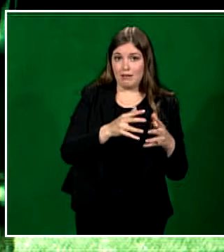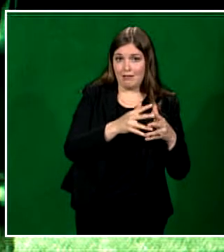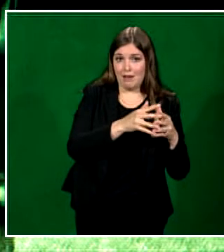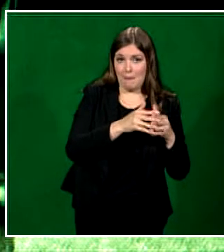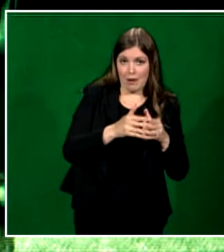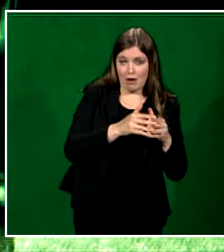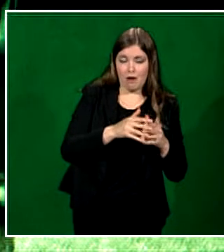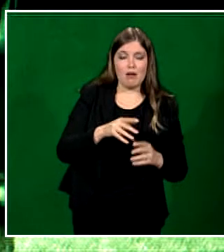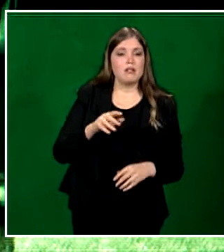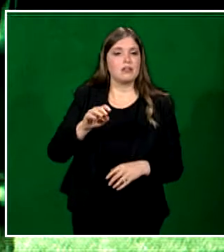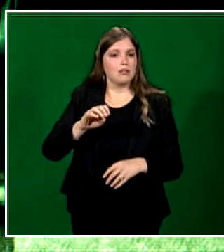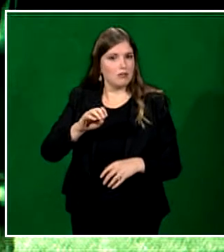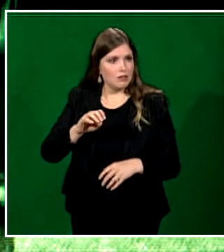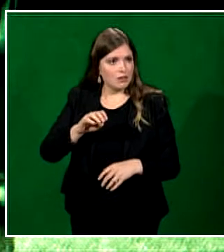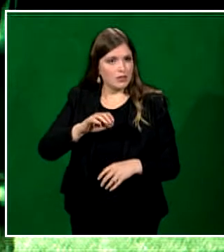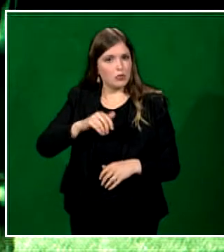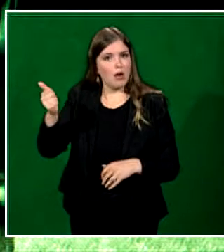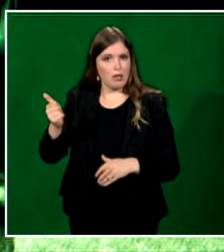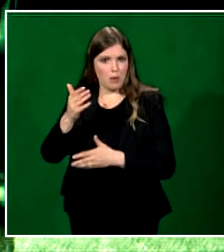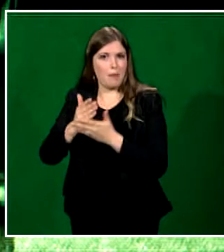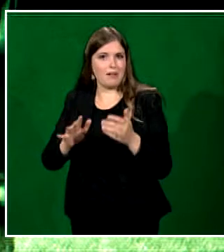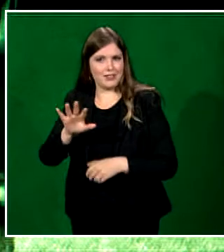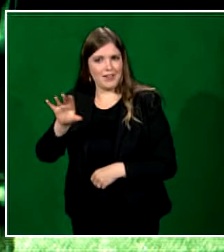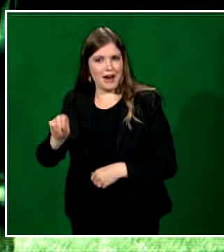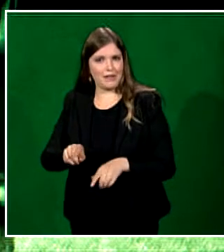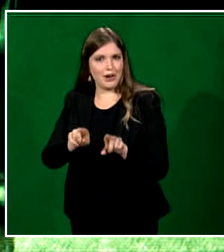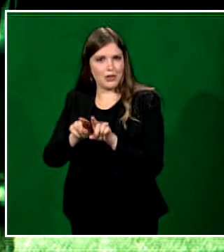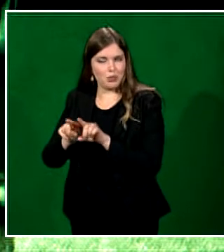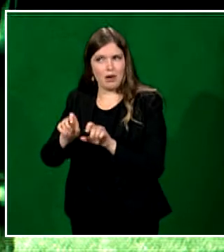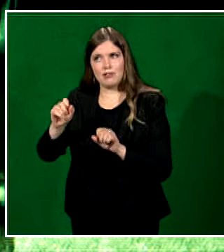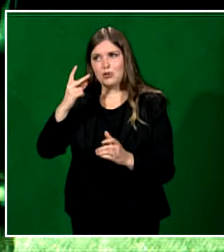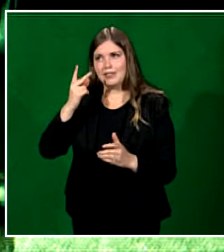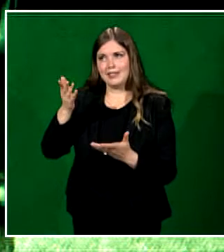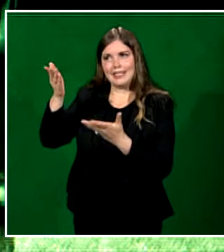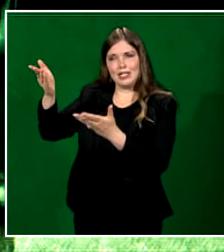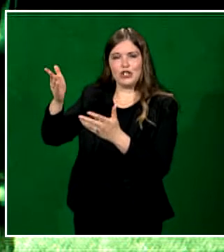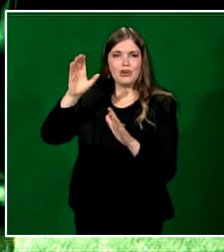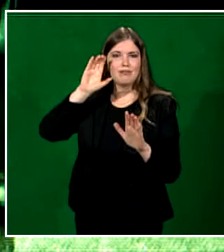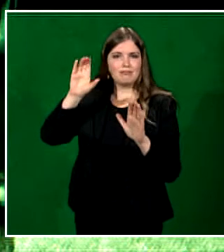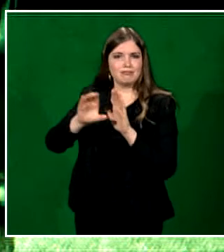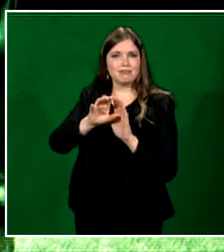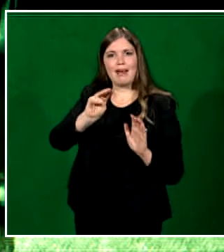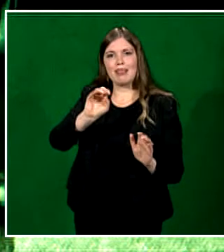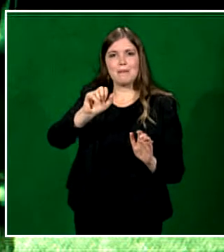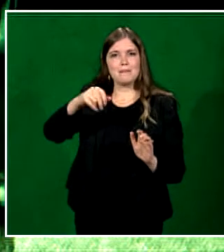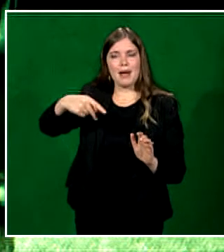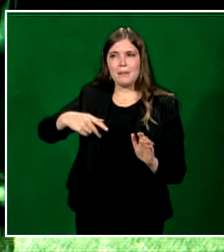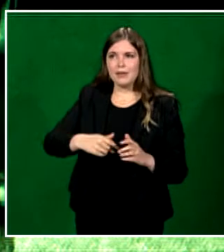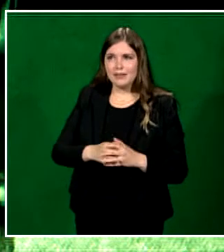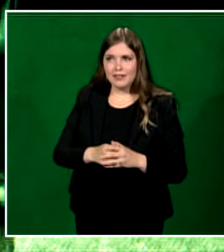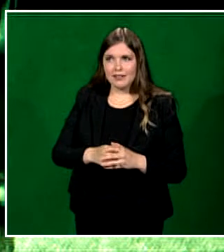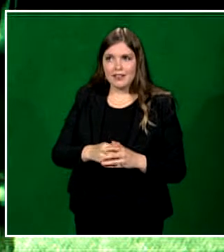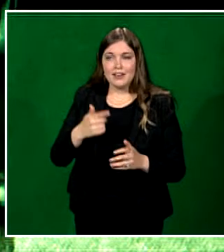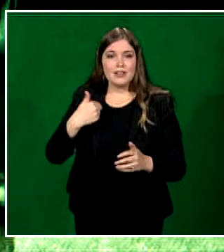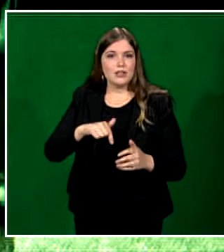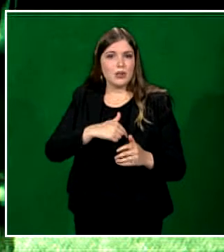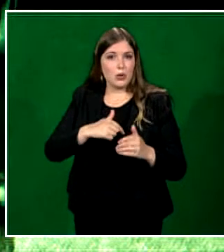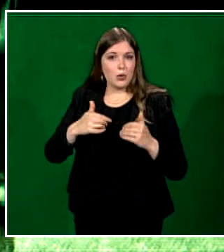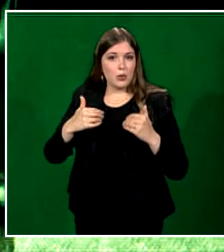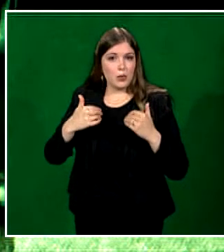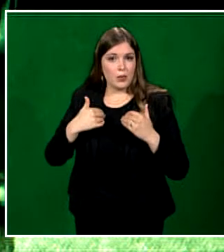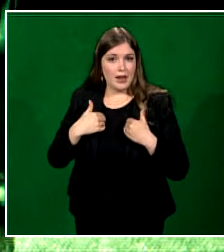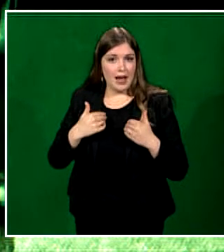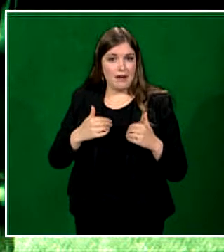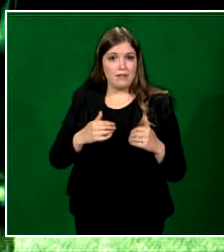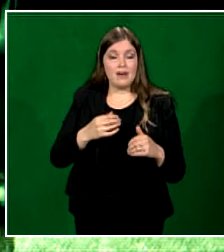with several others affected in Africa as well, as you could see in the map. It has been utilized in limited low-value applications like crafts, animal